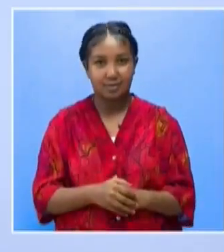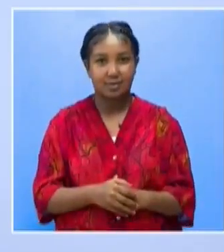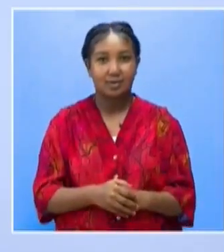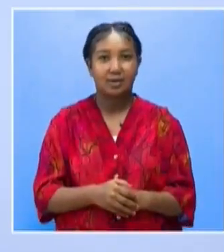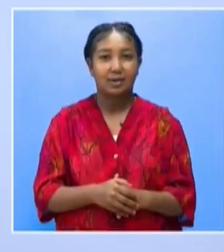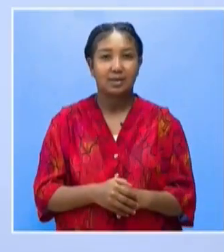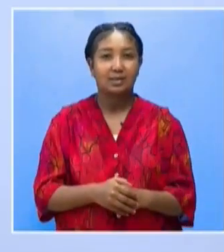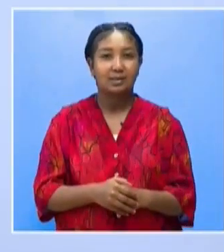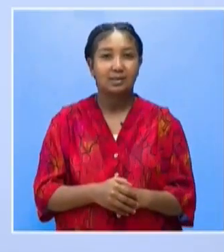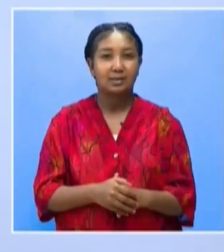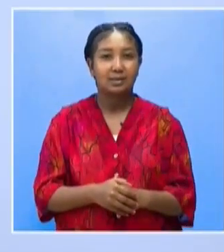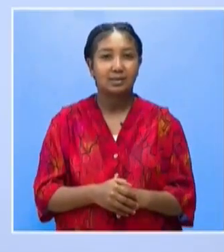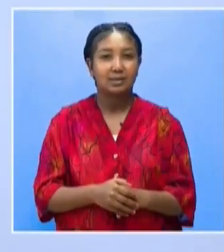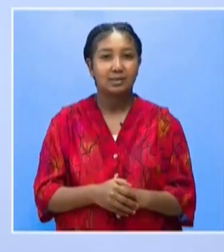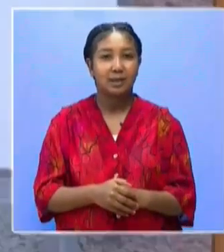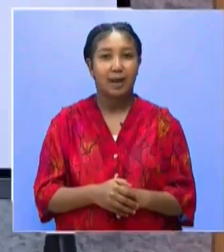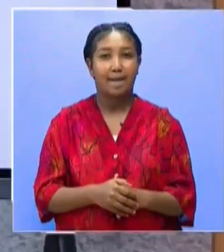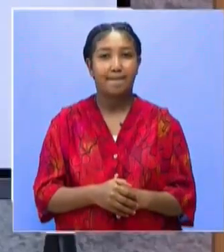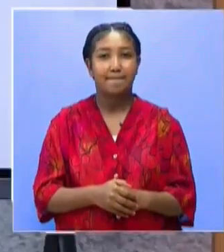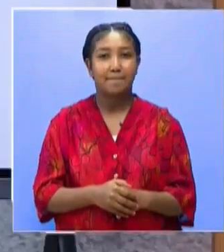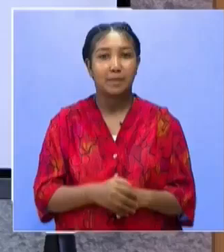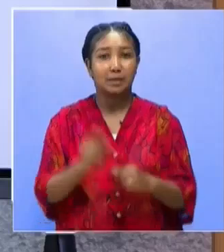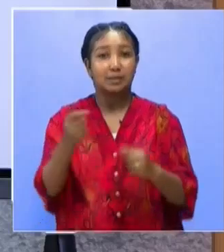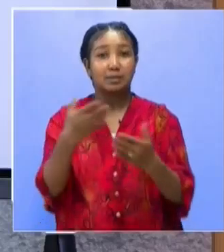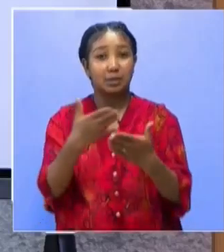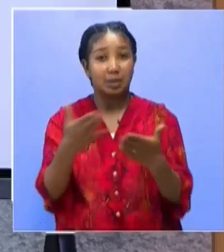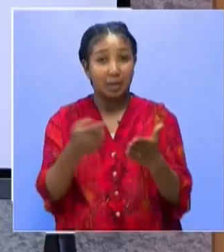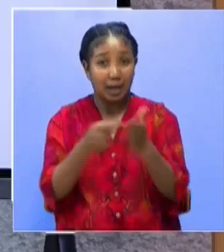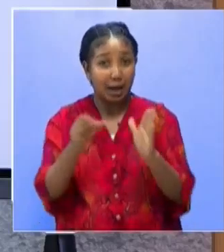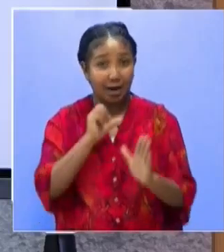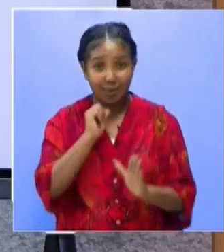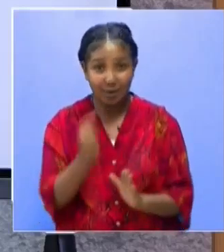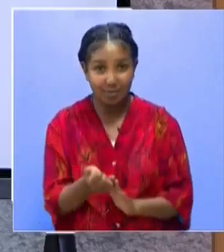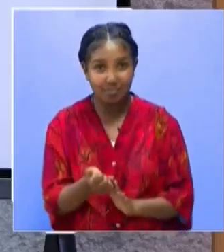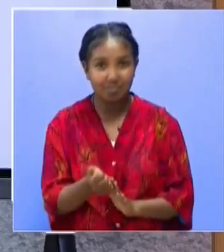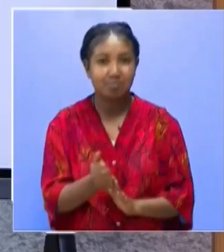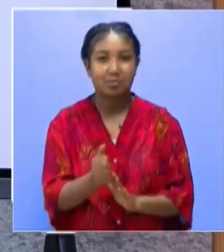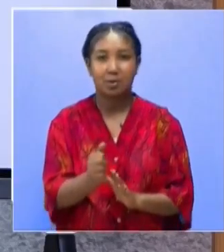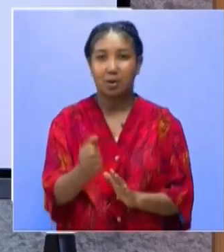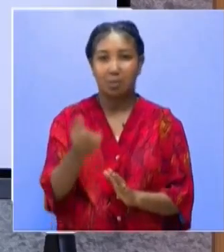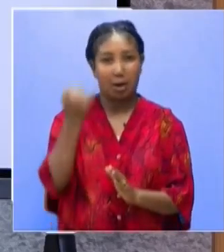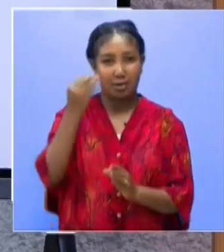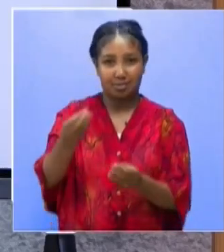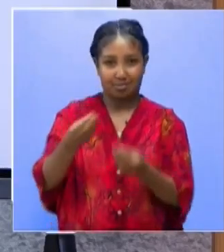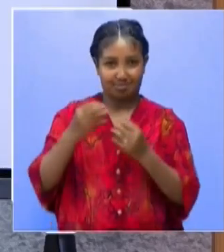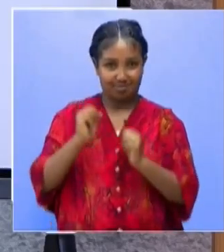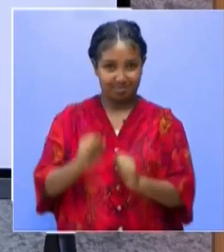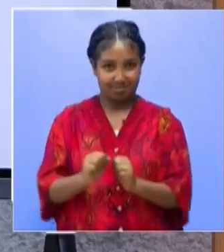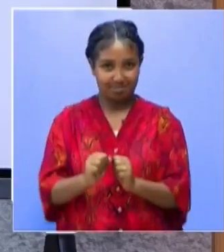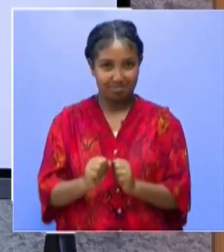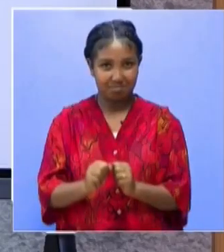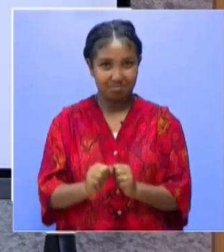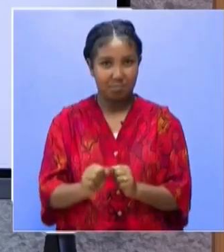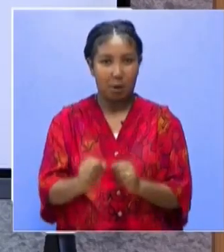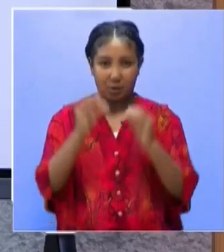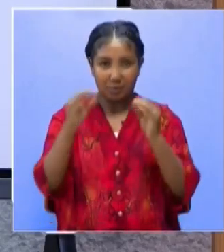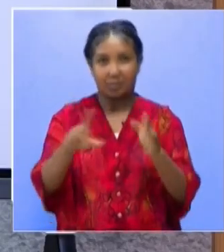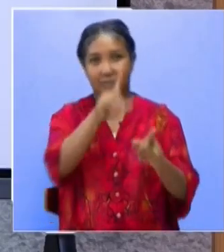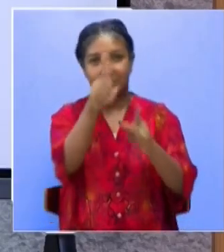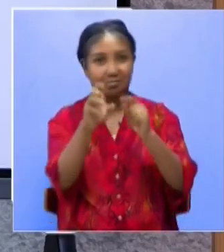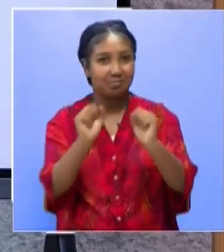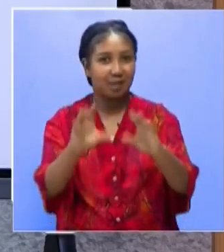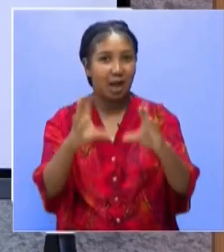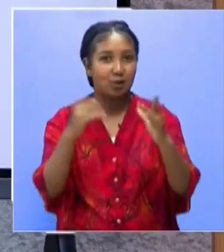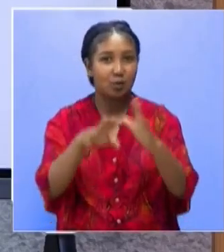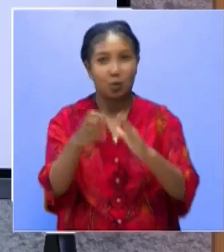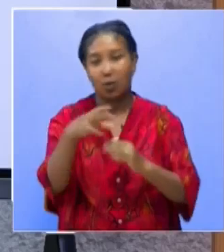Concerning about this point, if something is not clear for you, you can comment. And then you can ask your teacher in the classroom